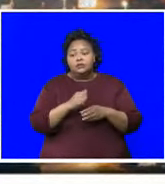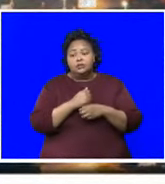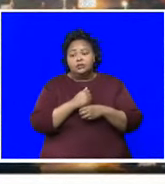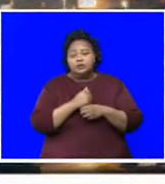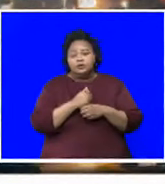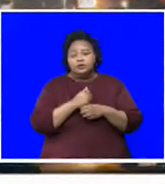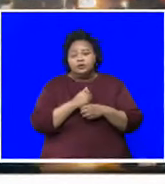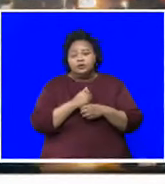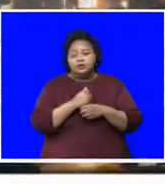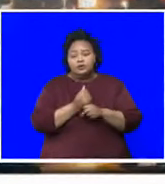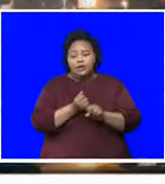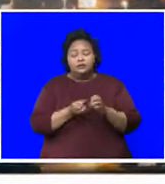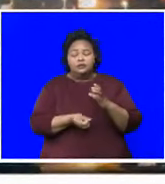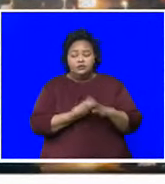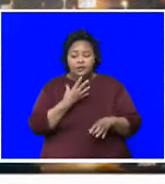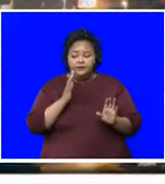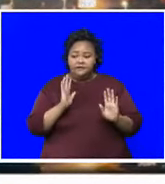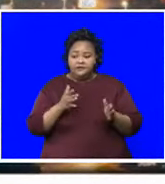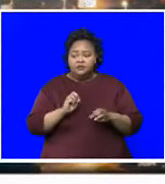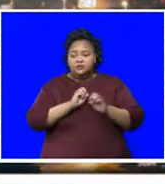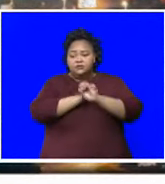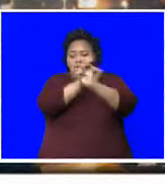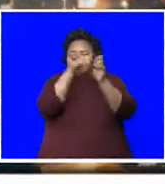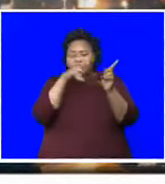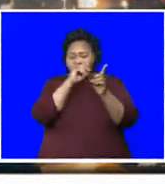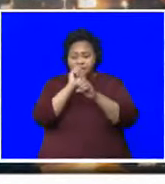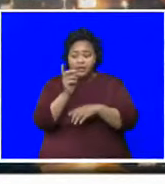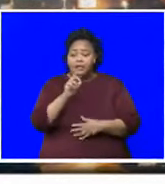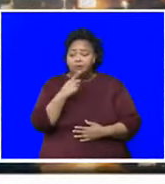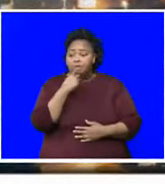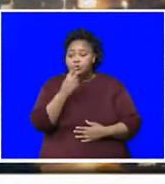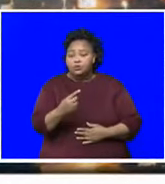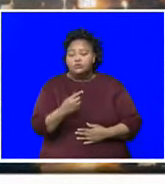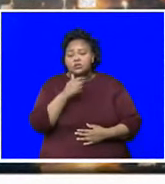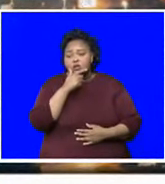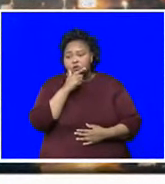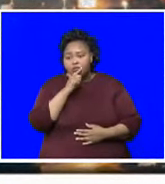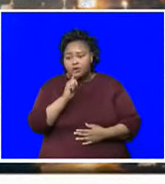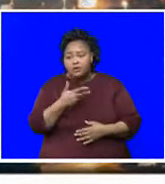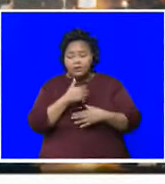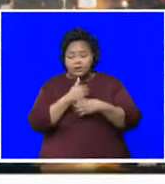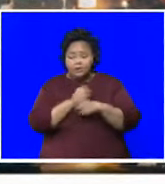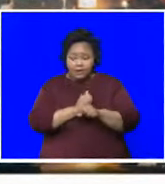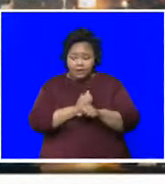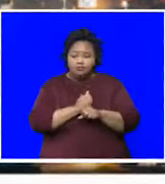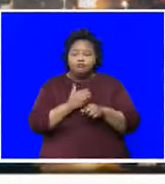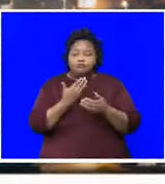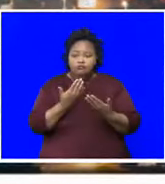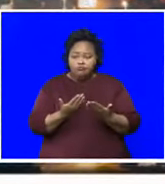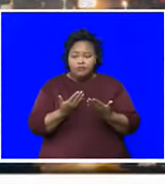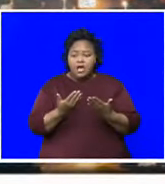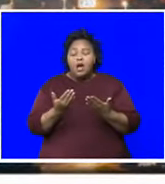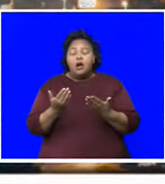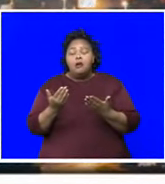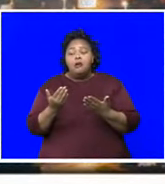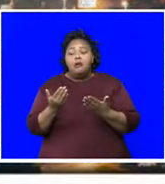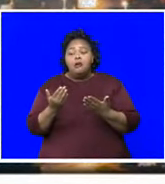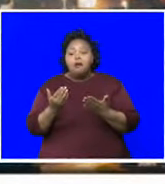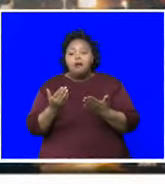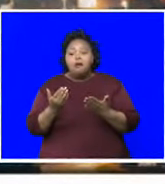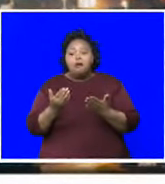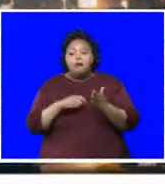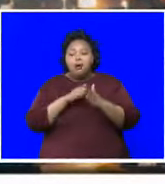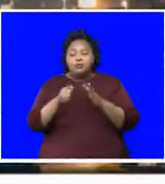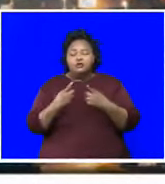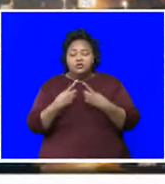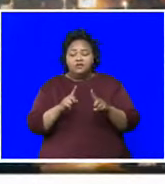Officer for His Majesty's Correctional Services, Kukuletu Dlamini, she says the Correctional Day is an opportunity for them to recognize and showcase work done